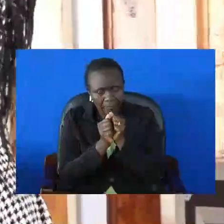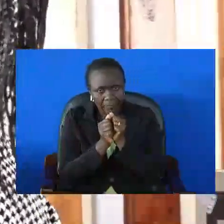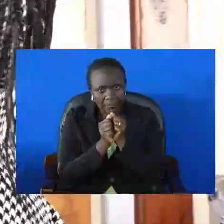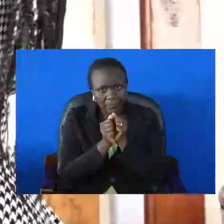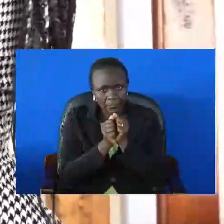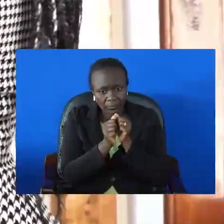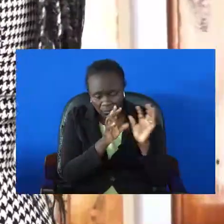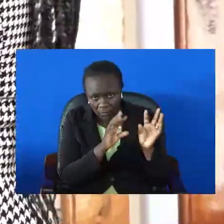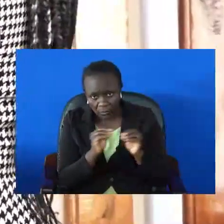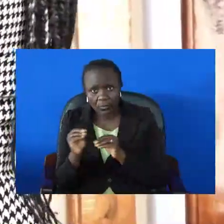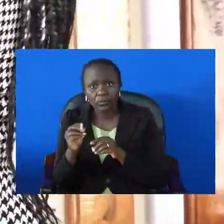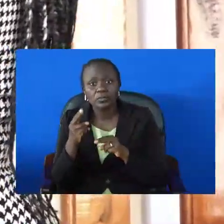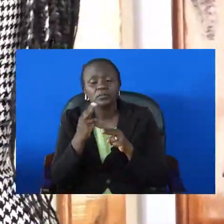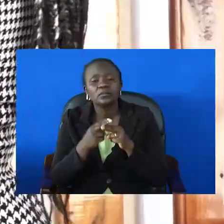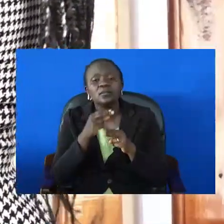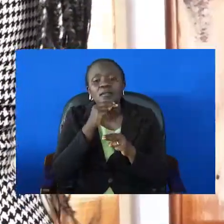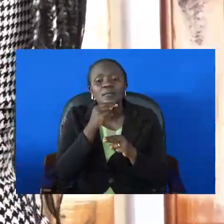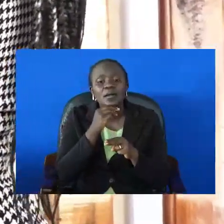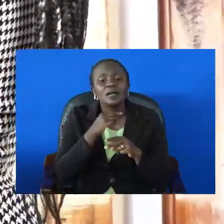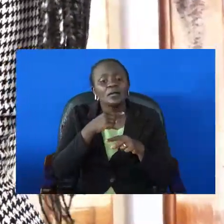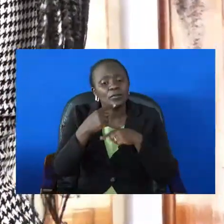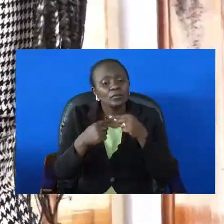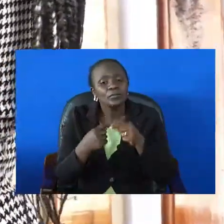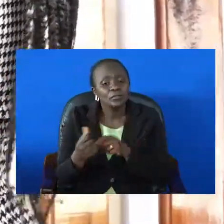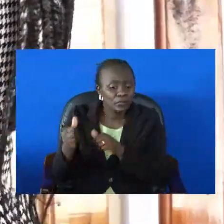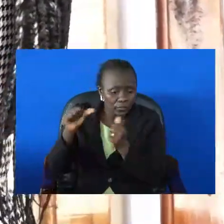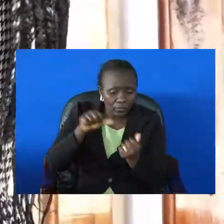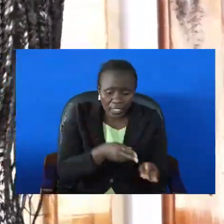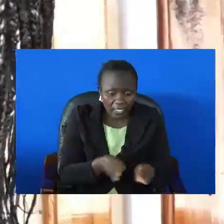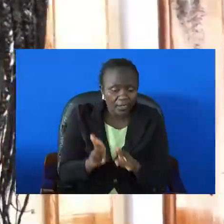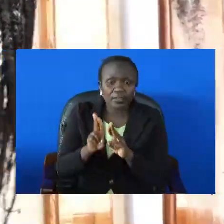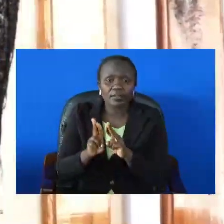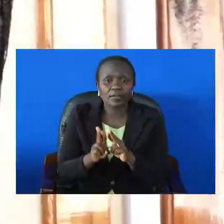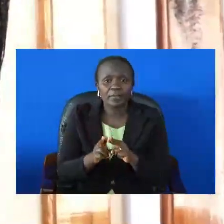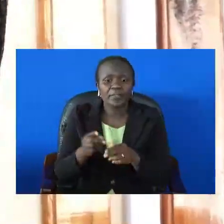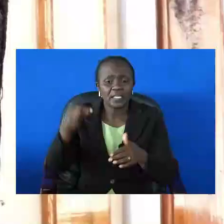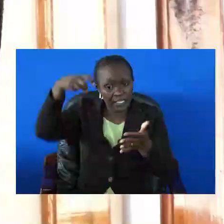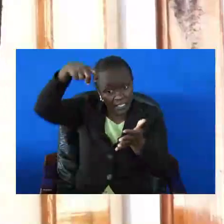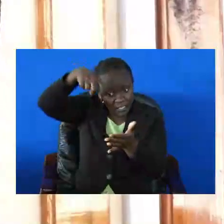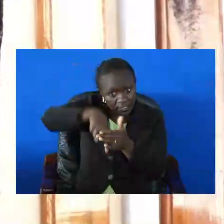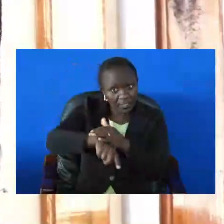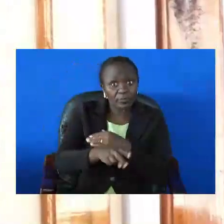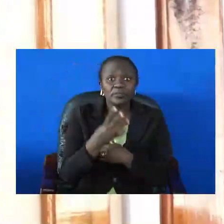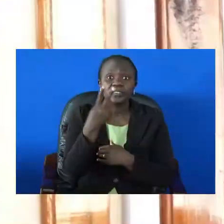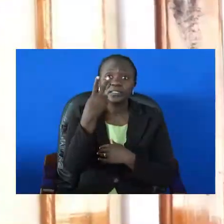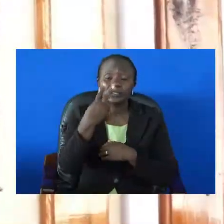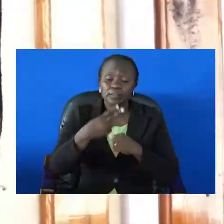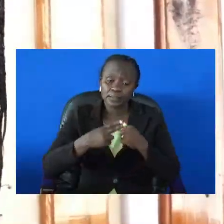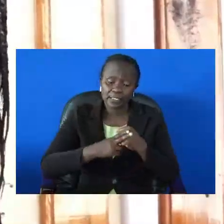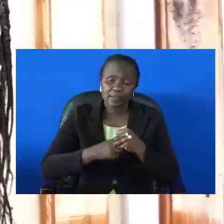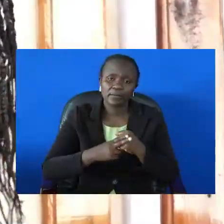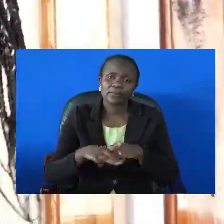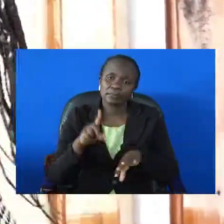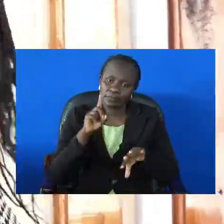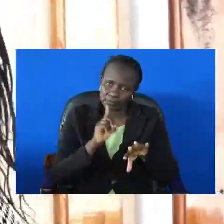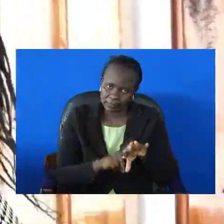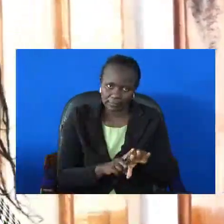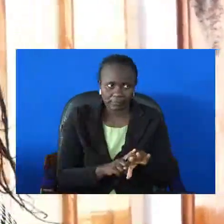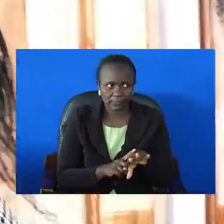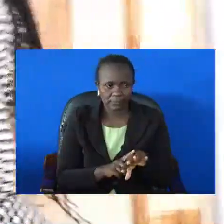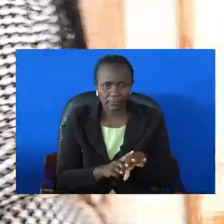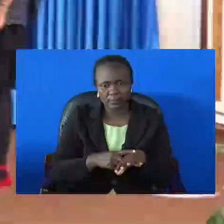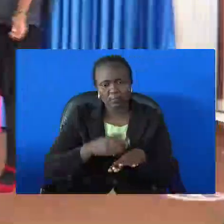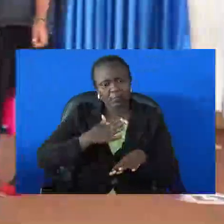Go to Naaman and tell him to go to River Jordan and dip himself 7 times.